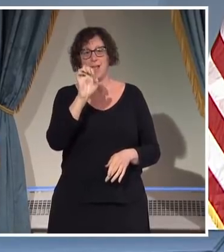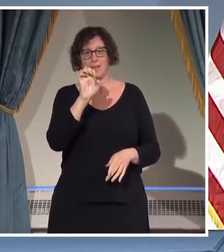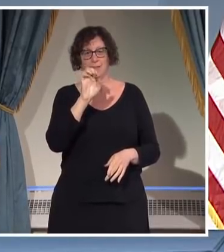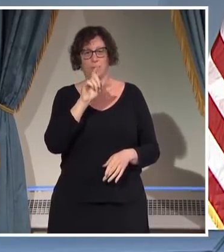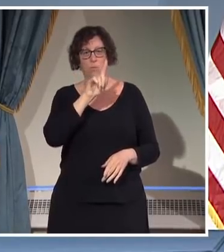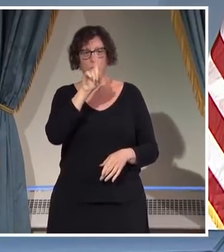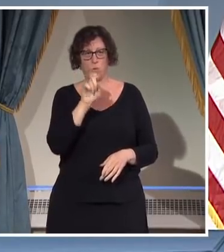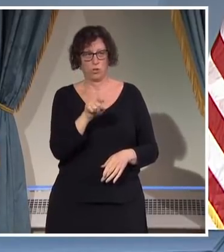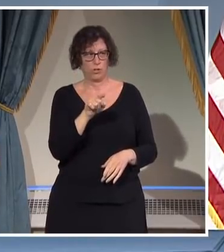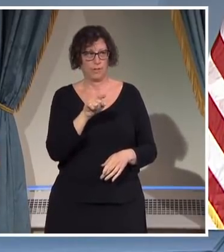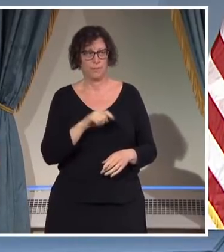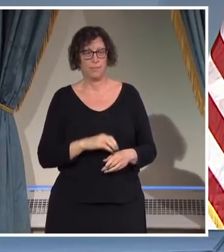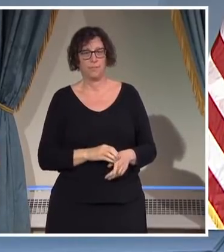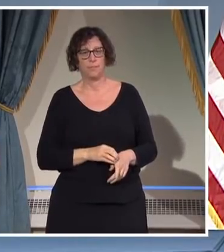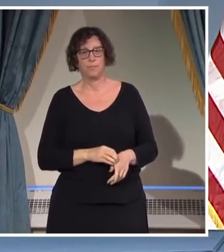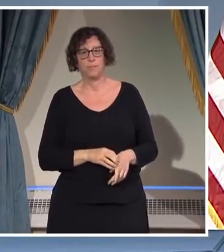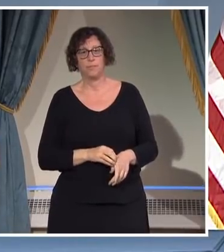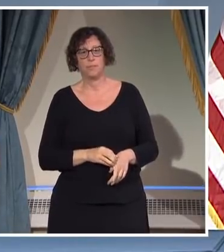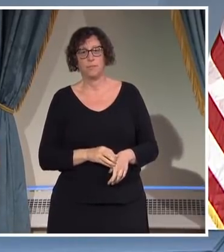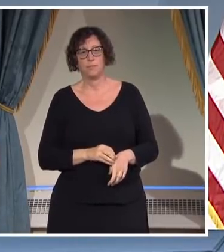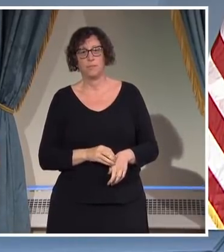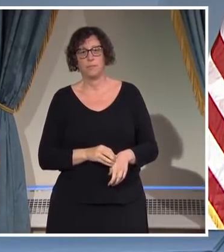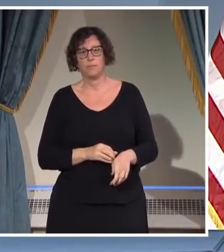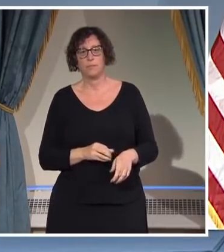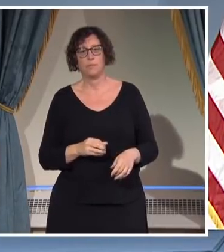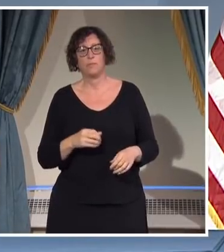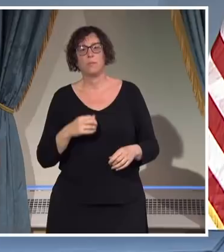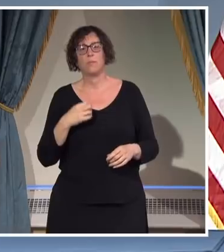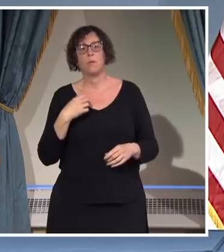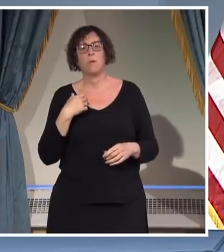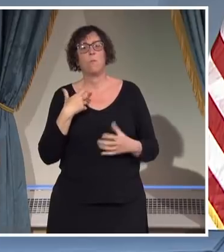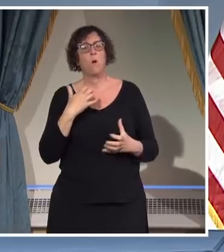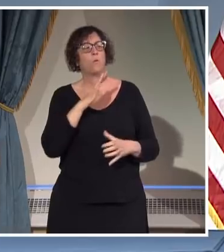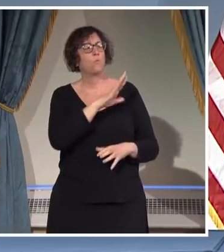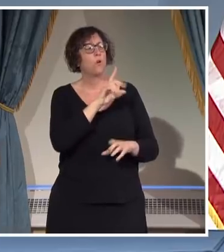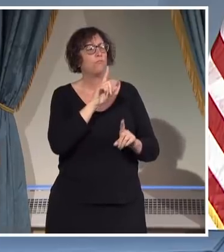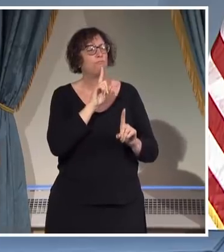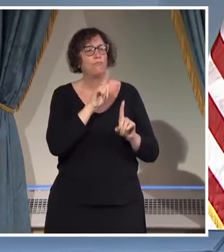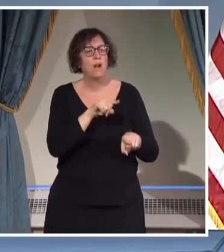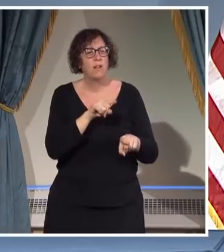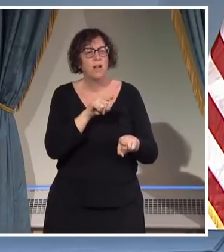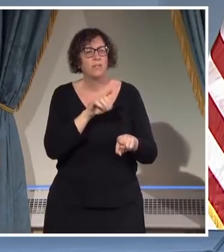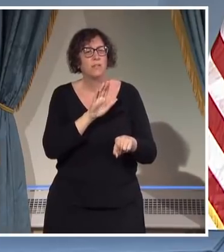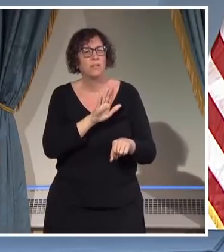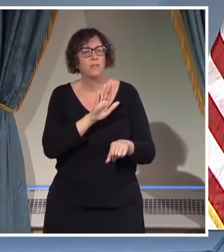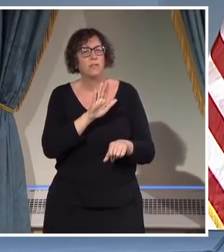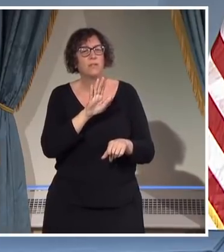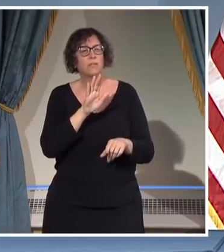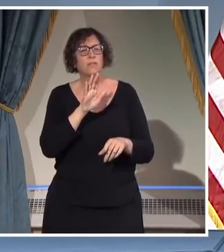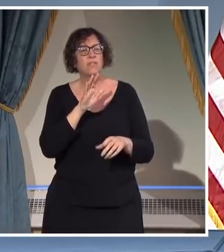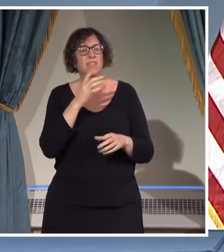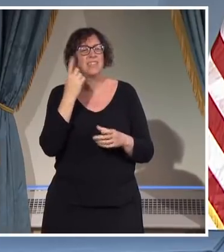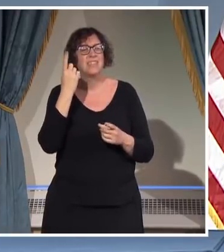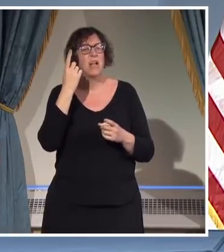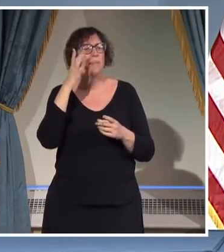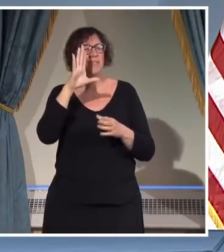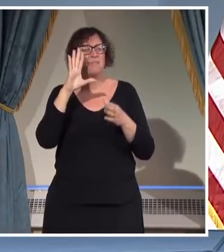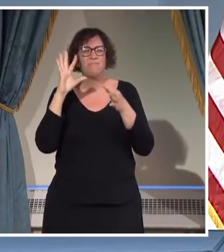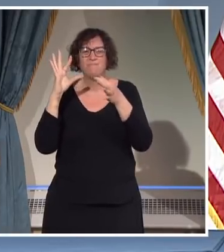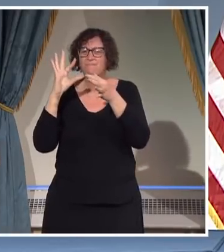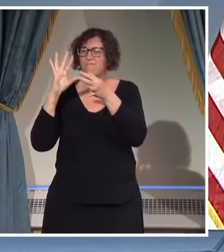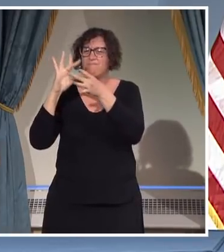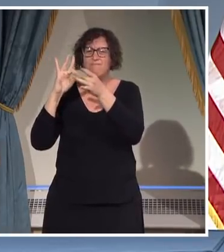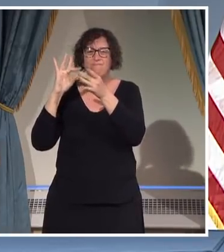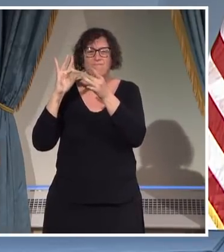reaction to statements saying that everyone who's visited New York City should self-quarantine. I'm sorry, you're saying from the